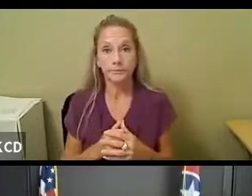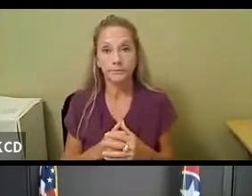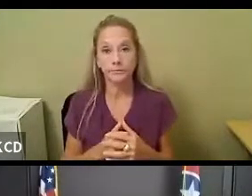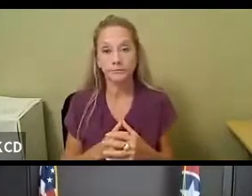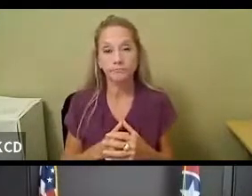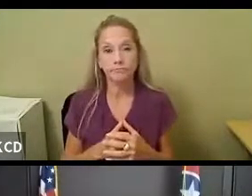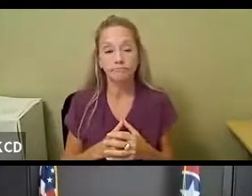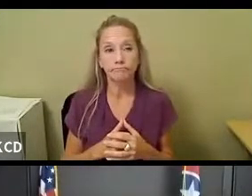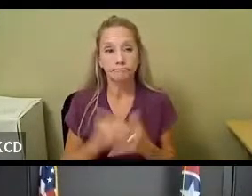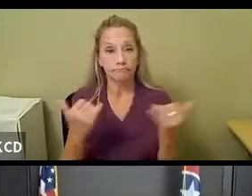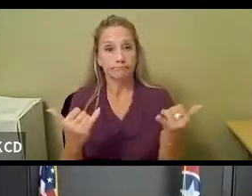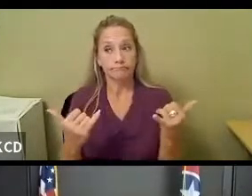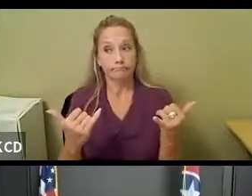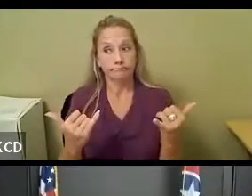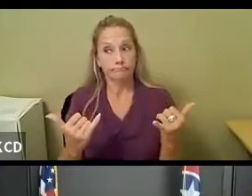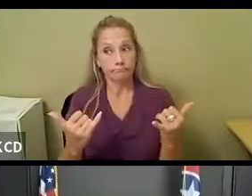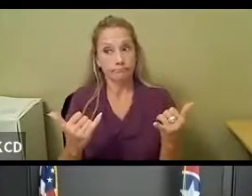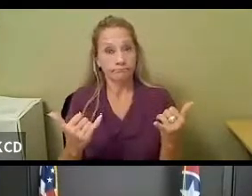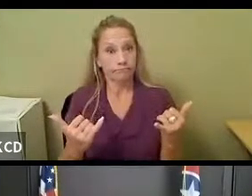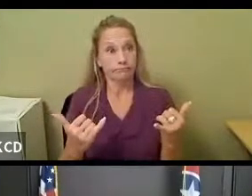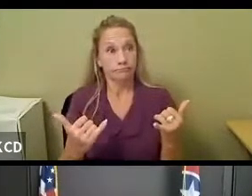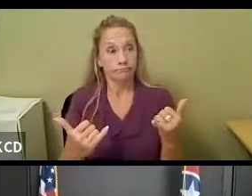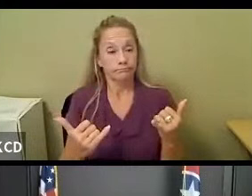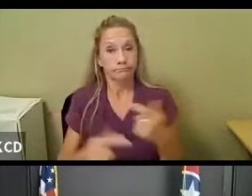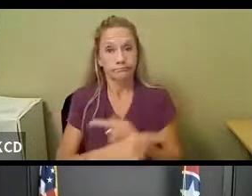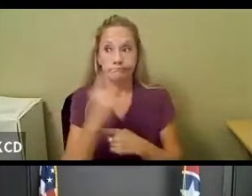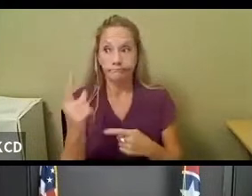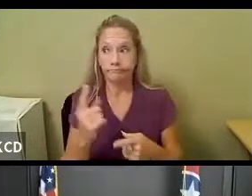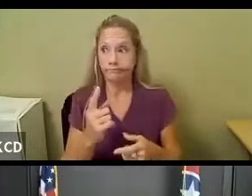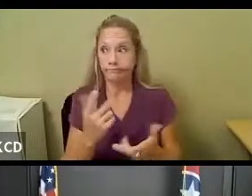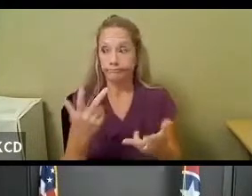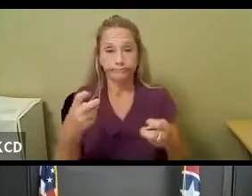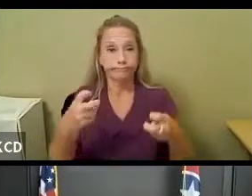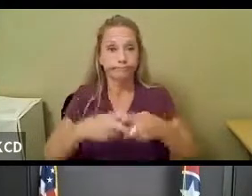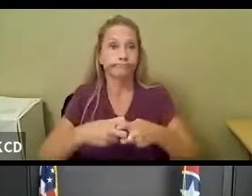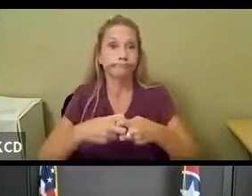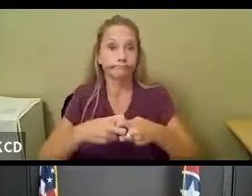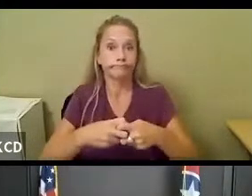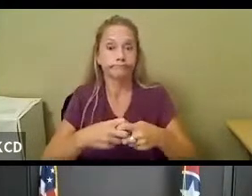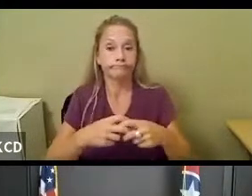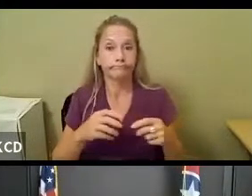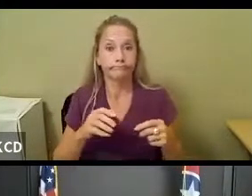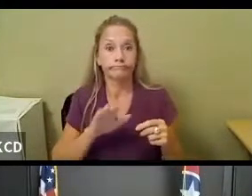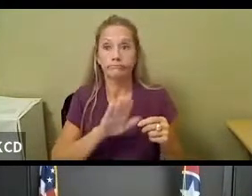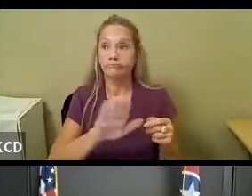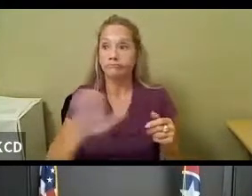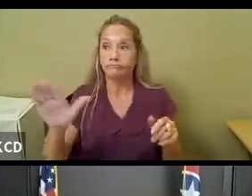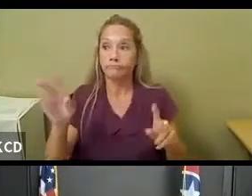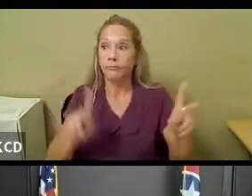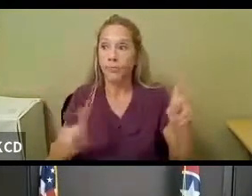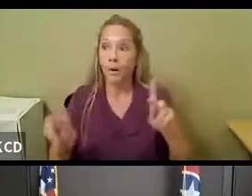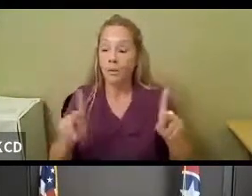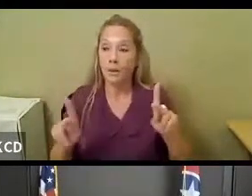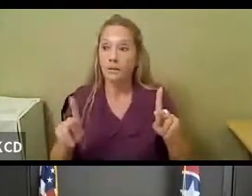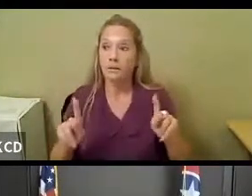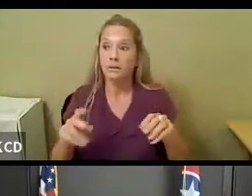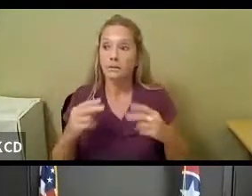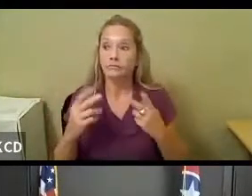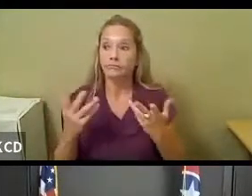These are really tough times, and voices from the public have become increasingly strident,